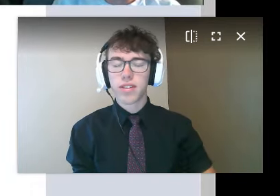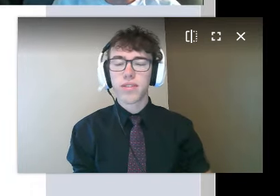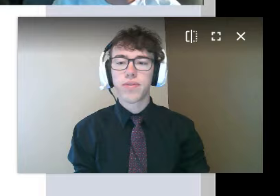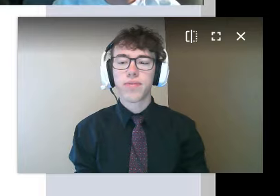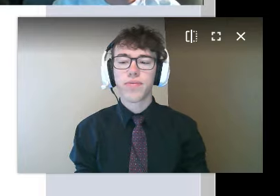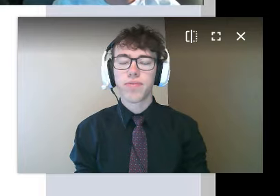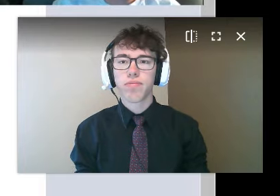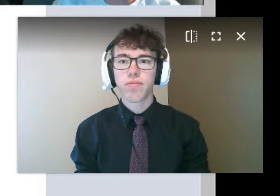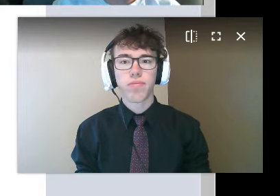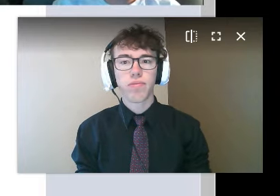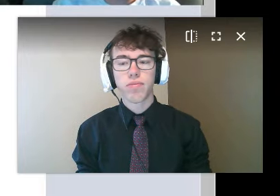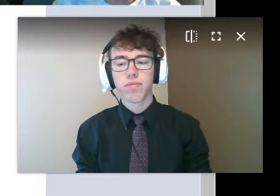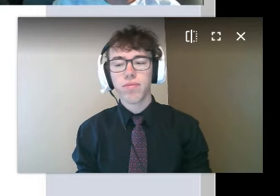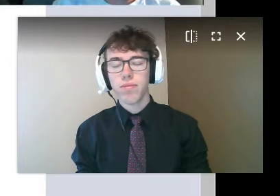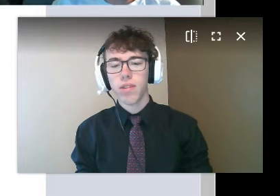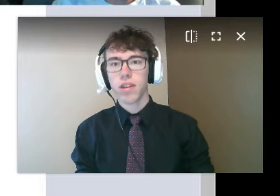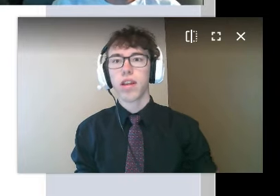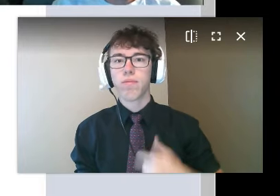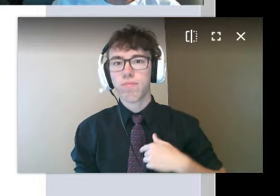So first thing I'm going to do is I'm going to write